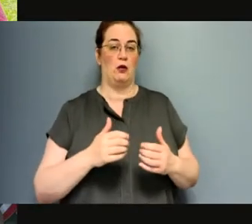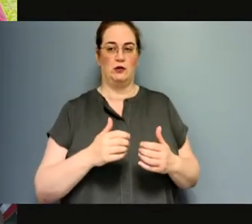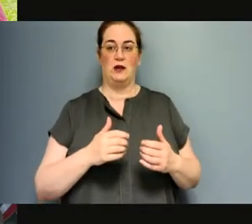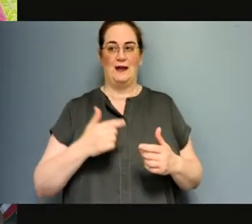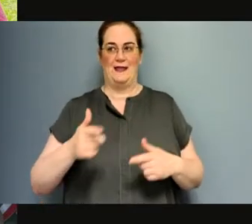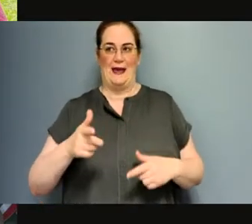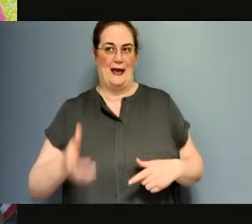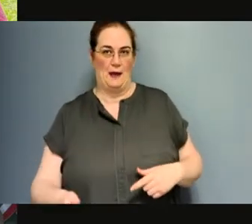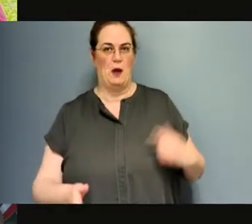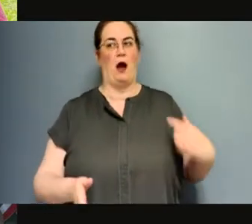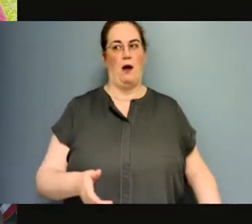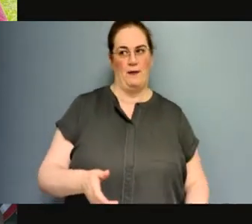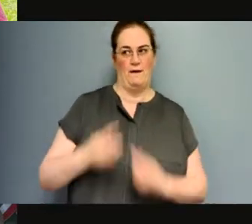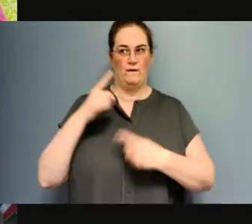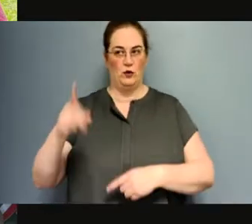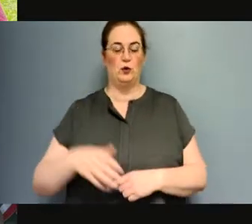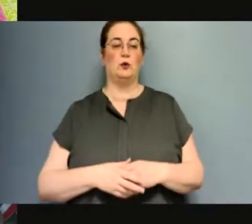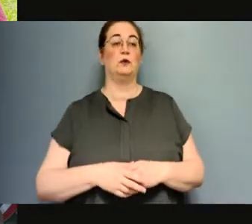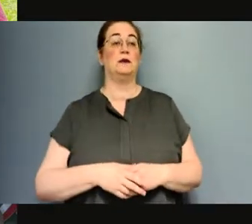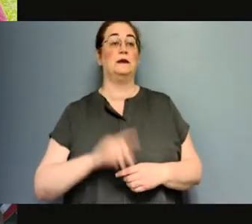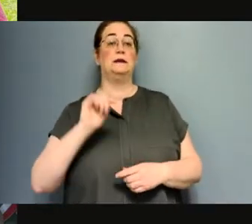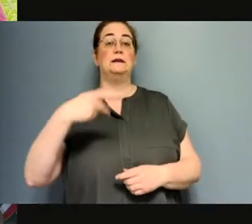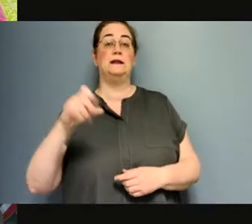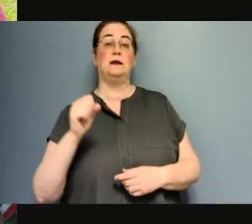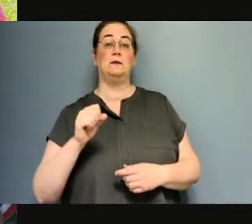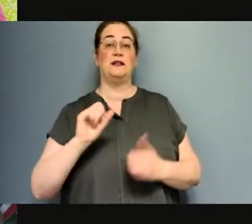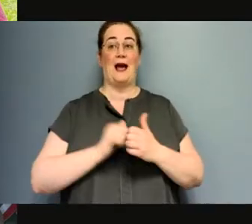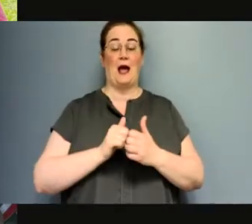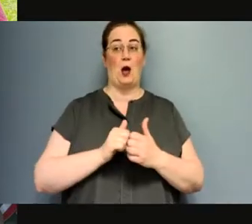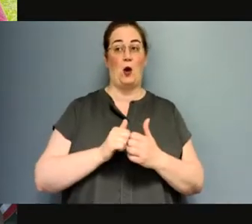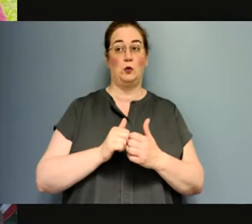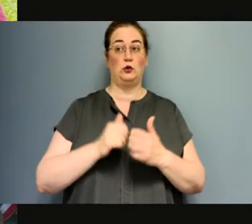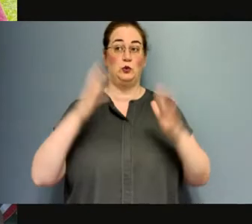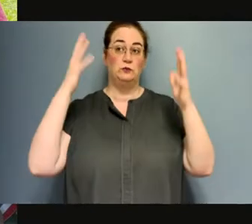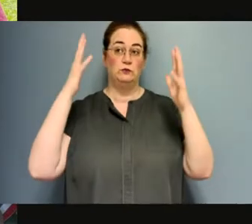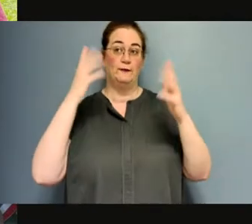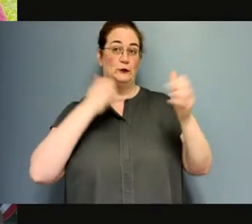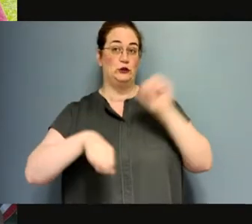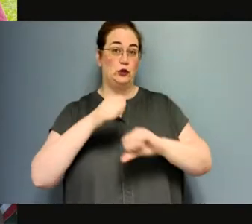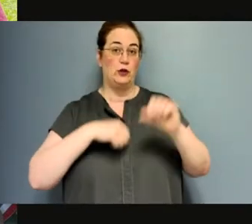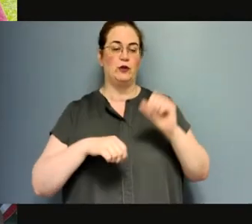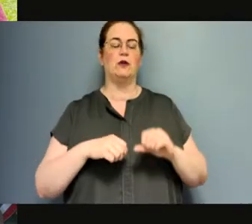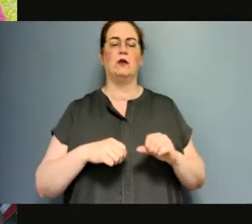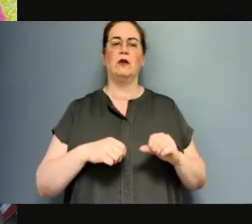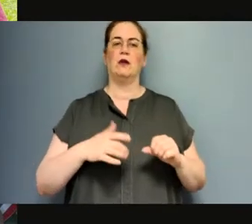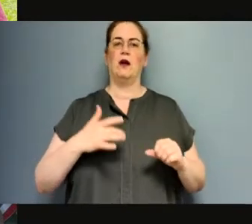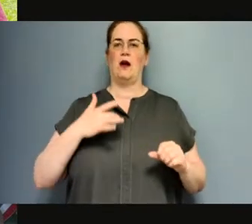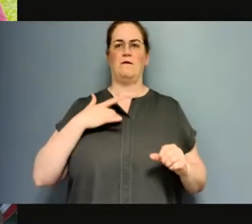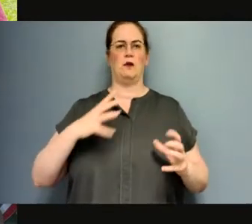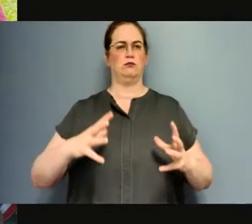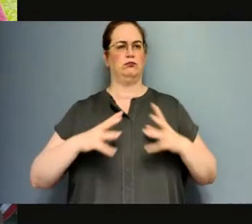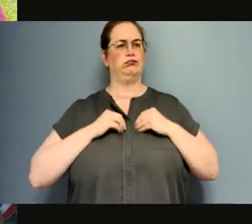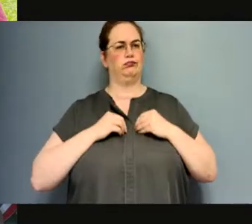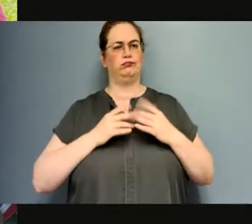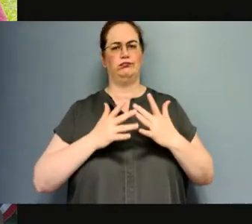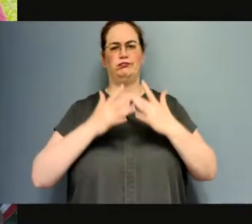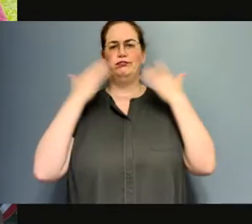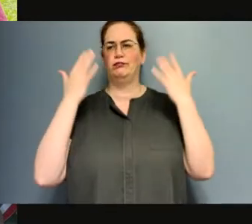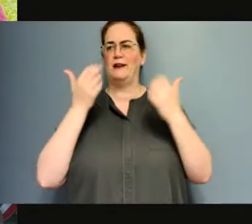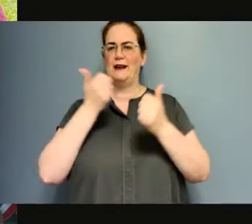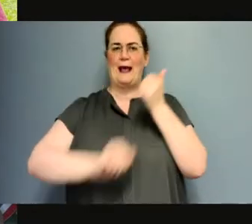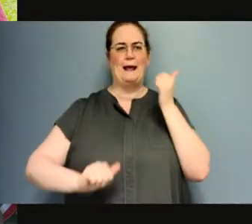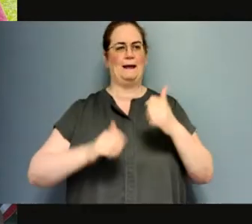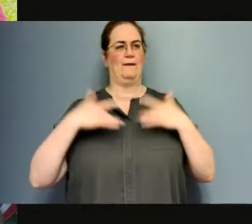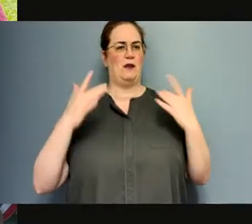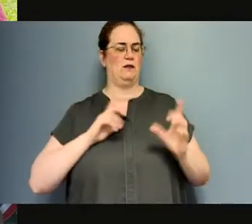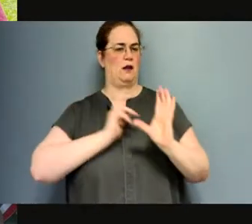low, sharing tips on how to do better, on cheering each other on. And I felt acceptance and friendliness in every event that I've